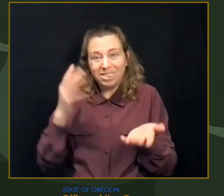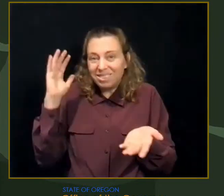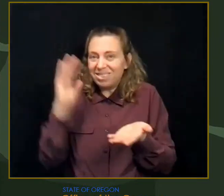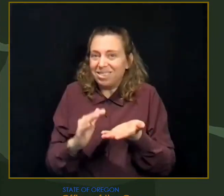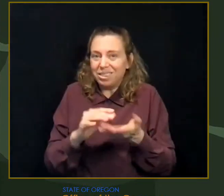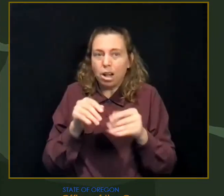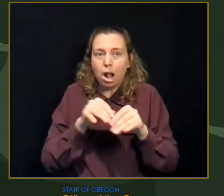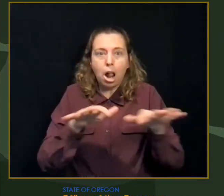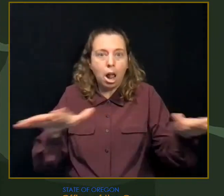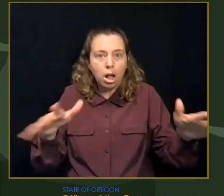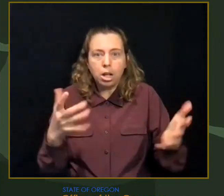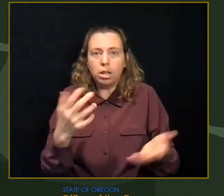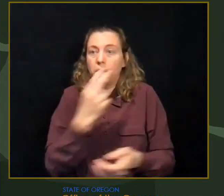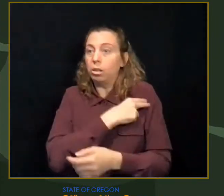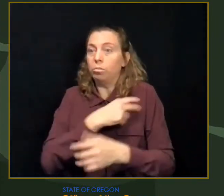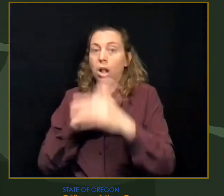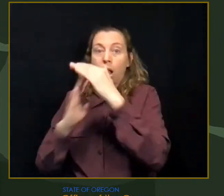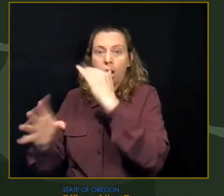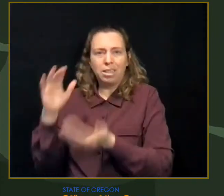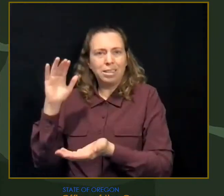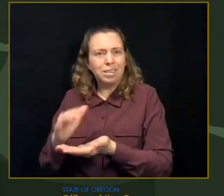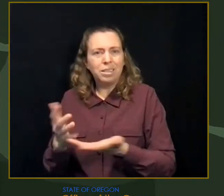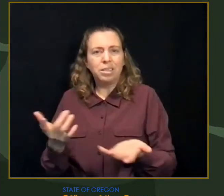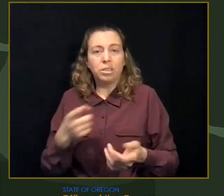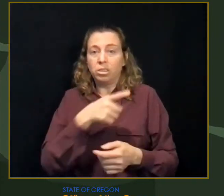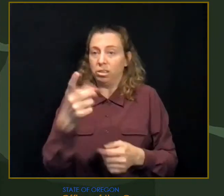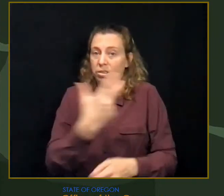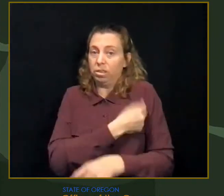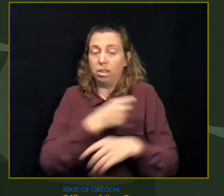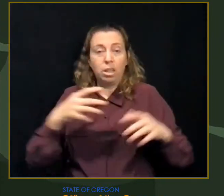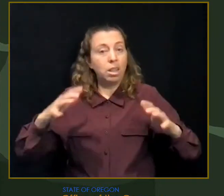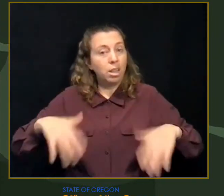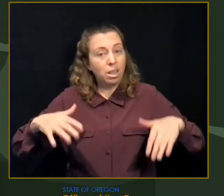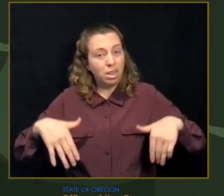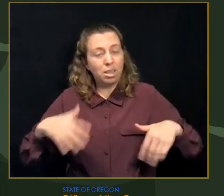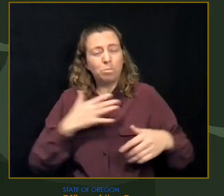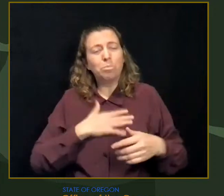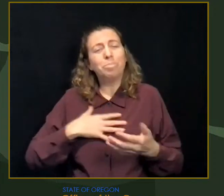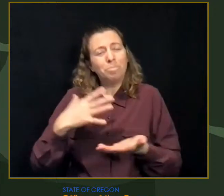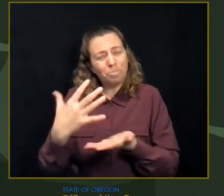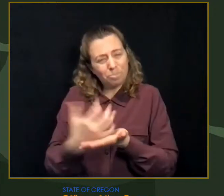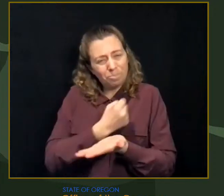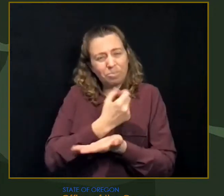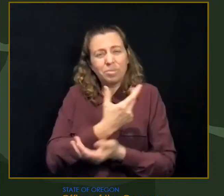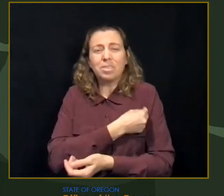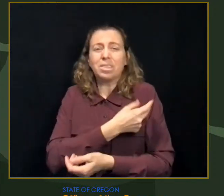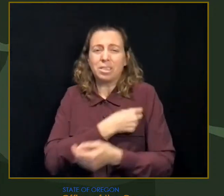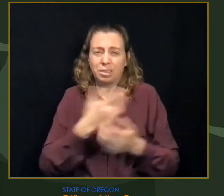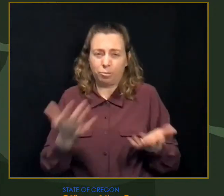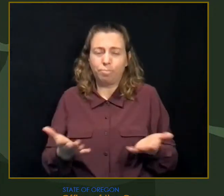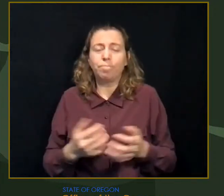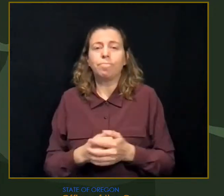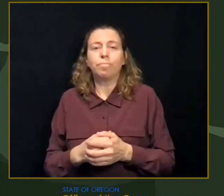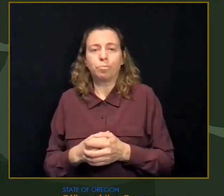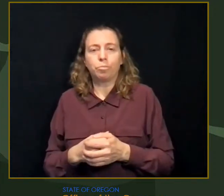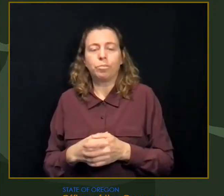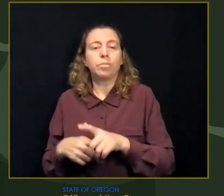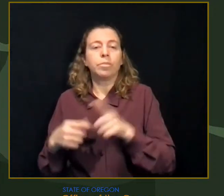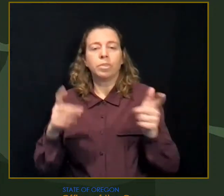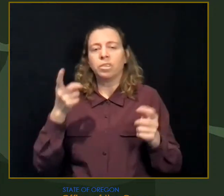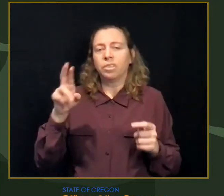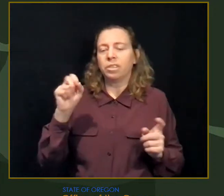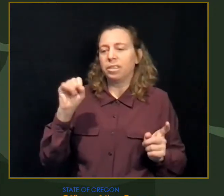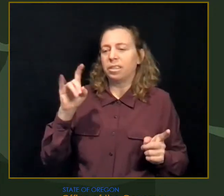vaccinated, please do so. There are a number of resources available. And with that, I'll turn it over to Dr. Seidlinger to talk about the severity